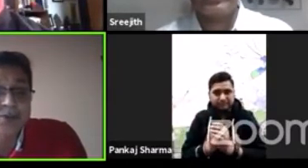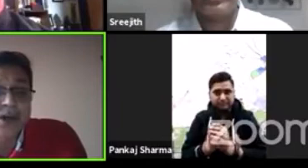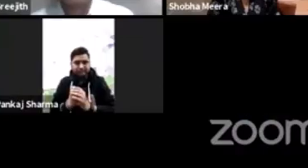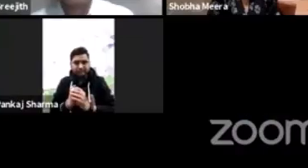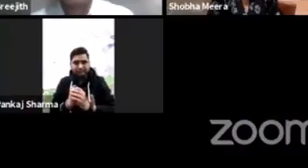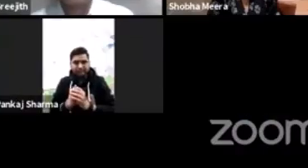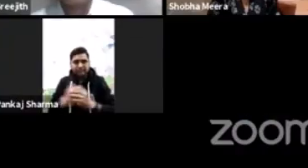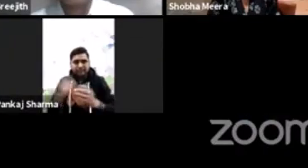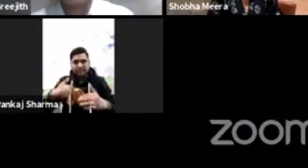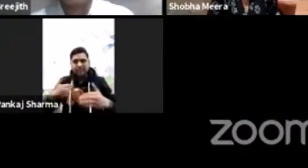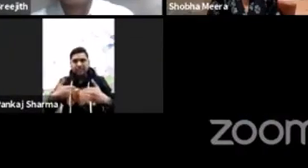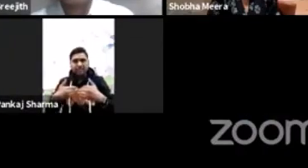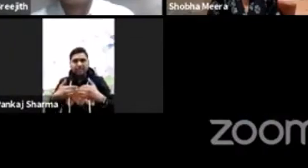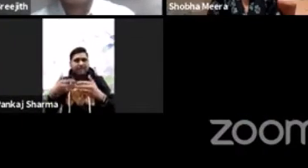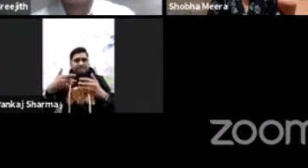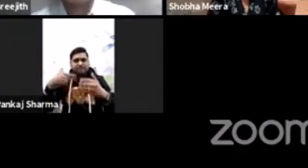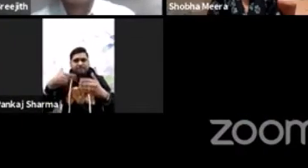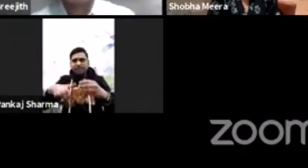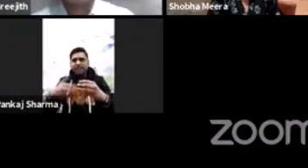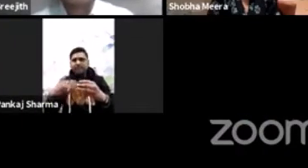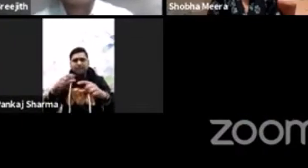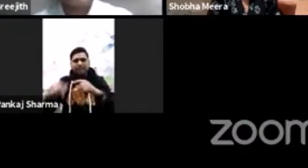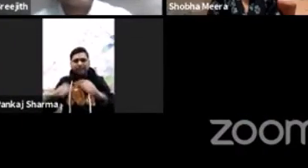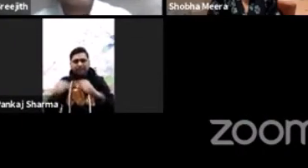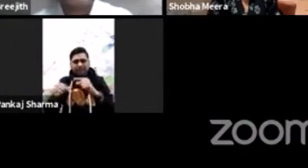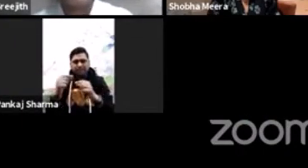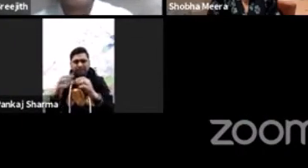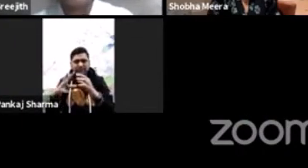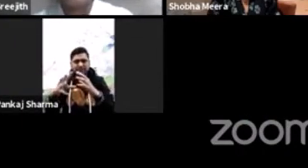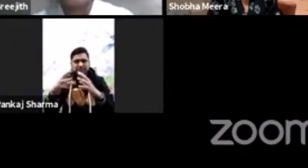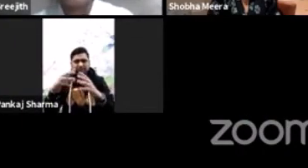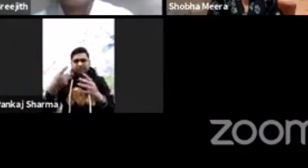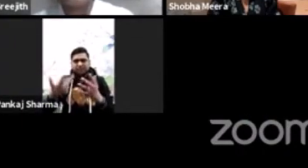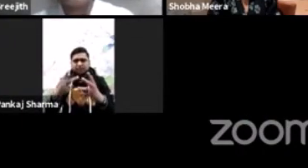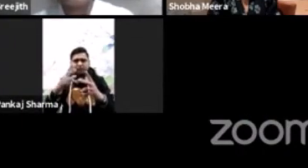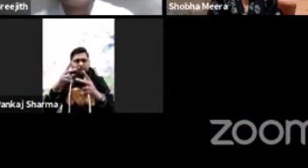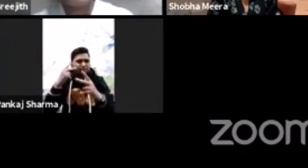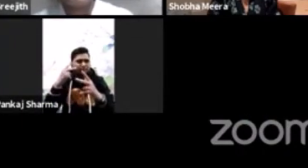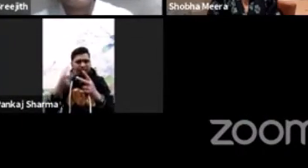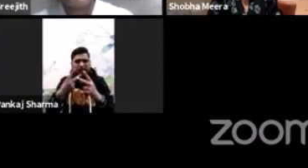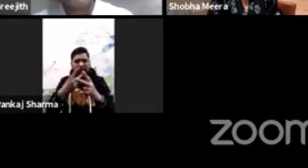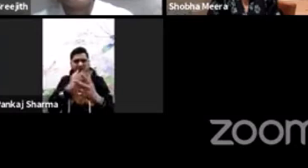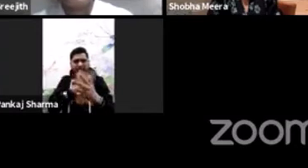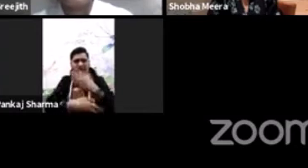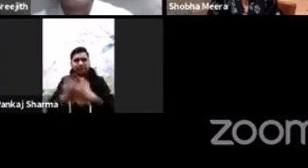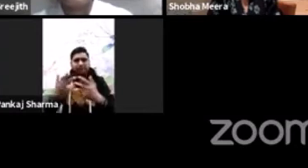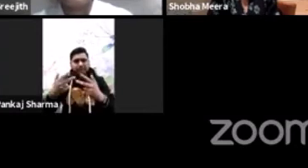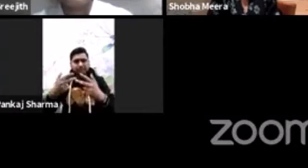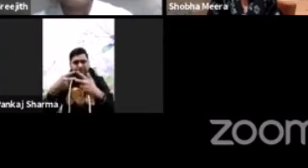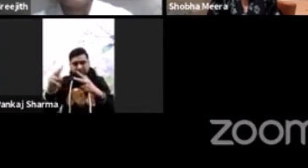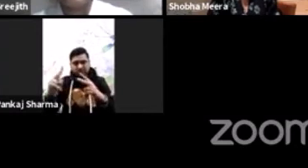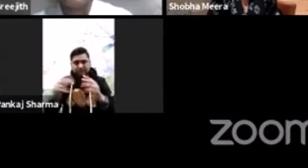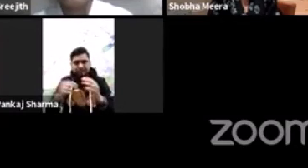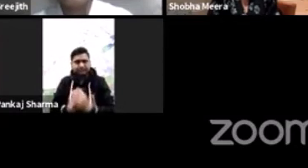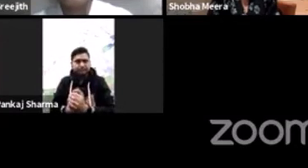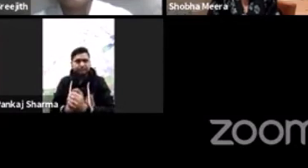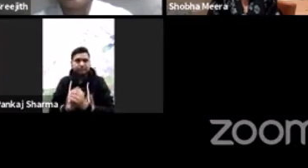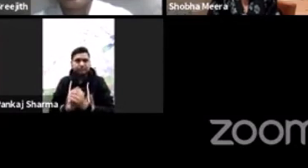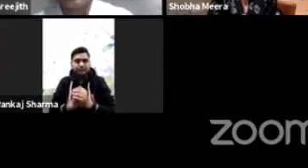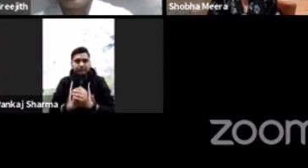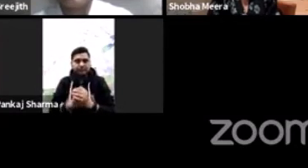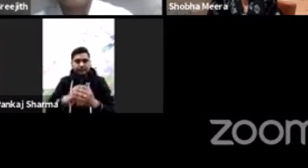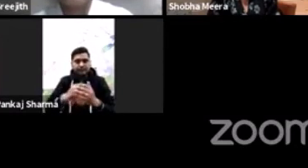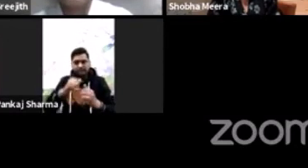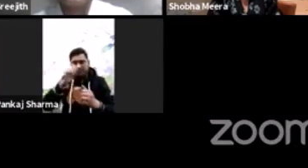up to our purpose of creating an inclusive and sustainable future for the entire